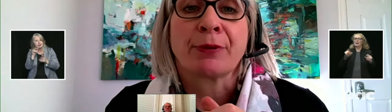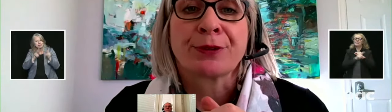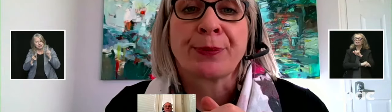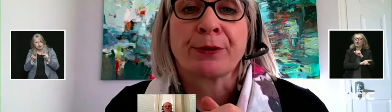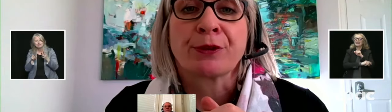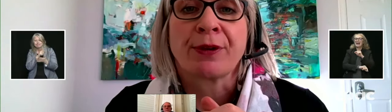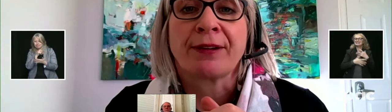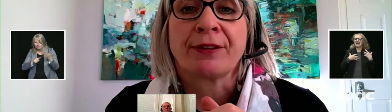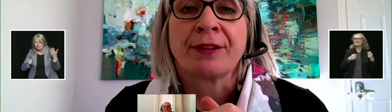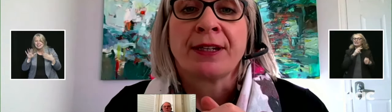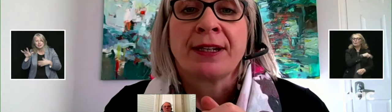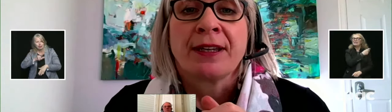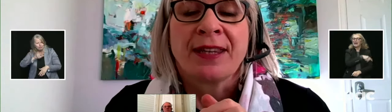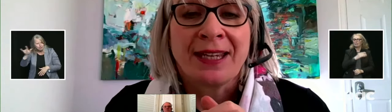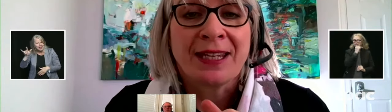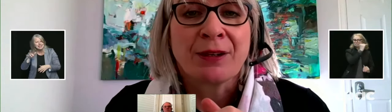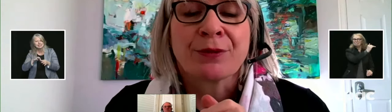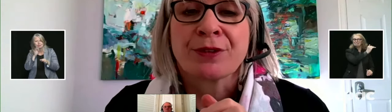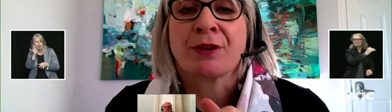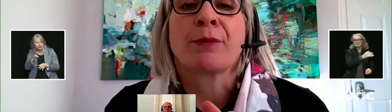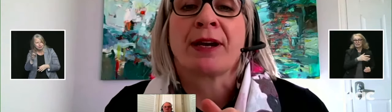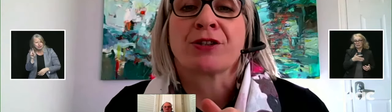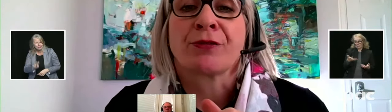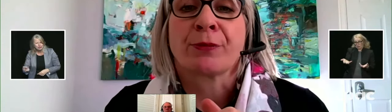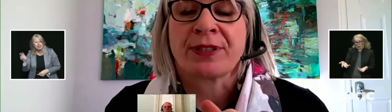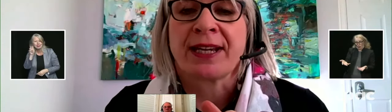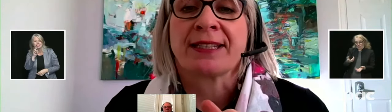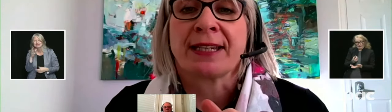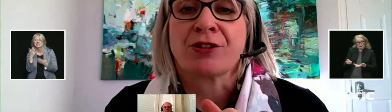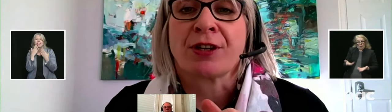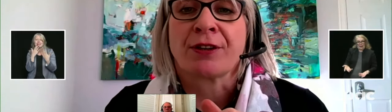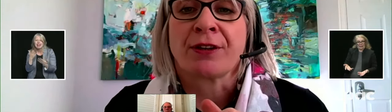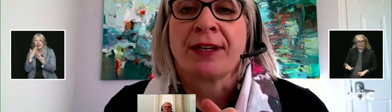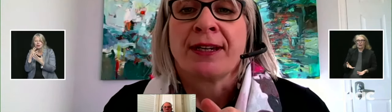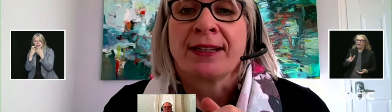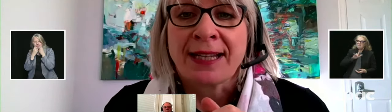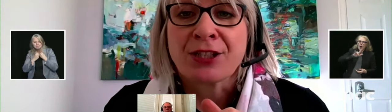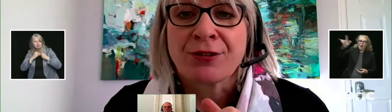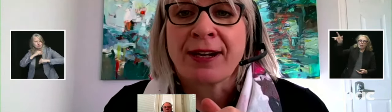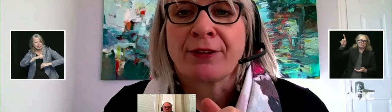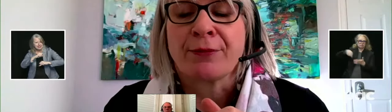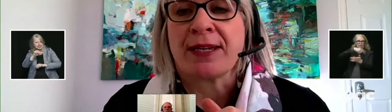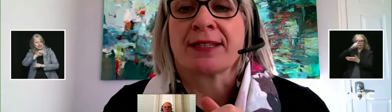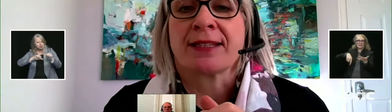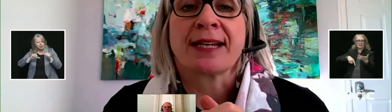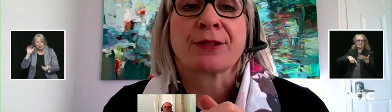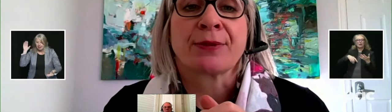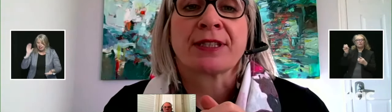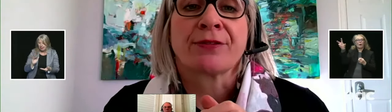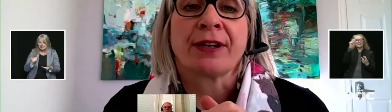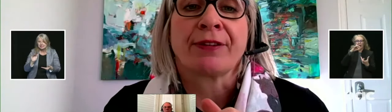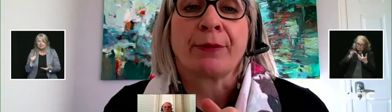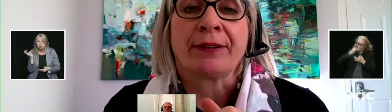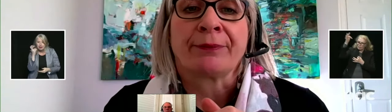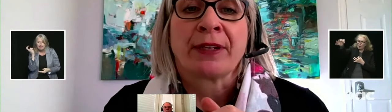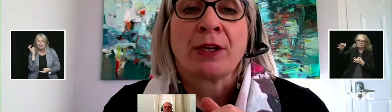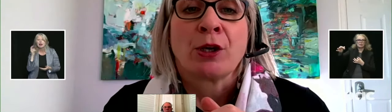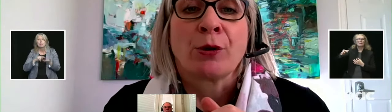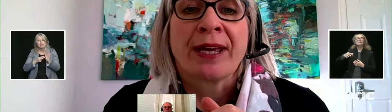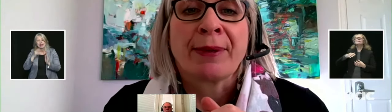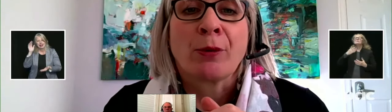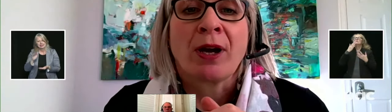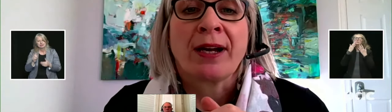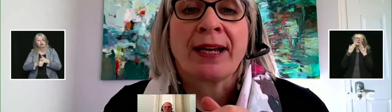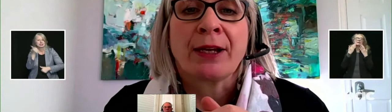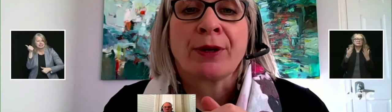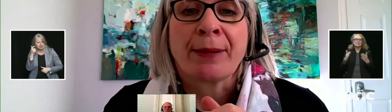flights and postponed travel. Thank you so much for protecting each other. Less travel means less risk for everyone.